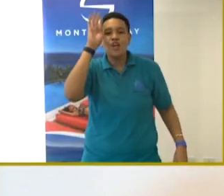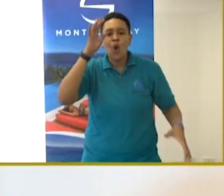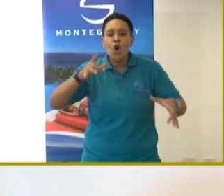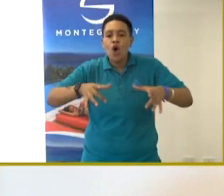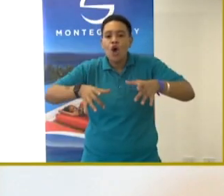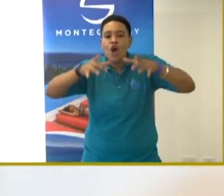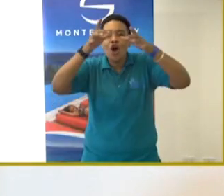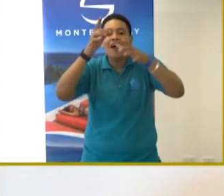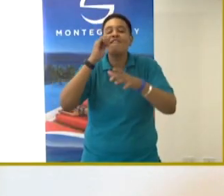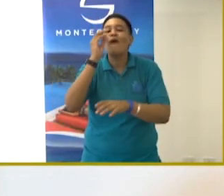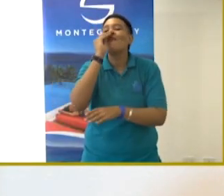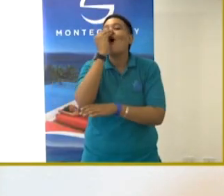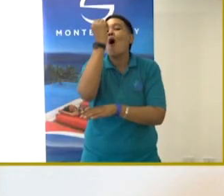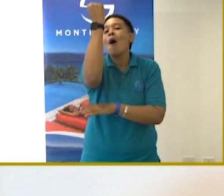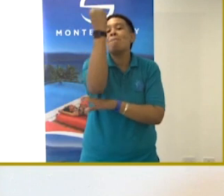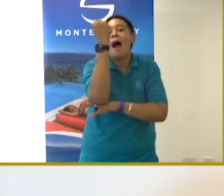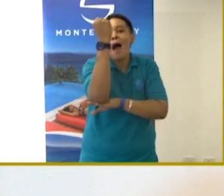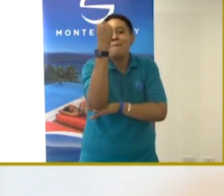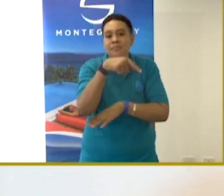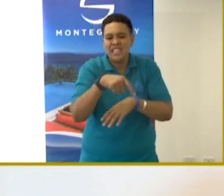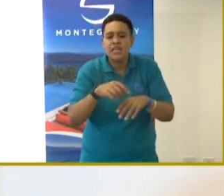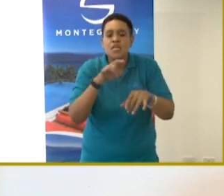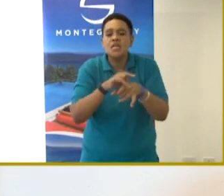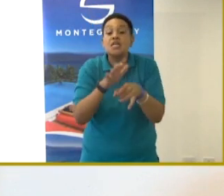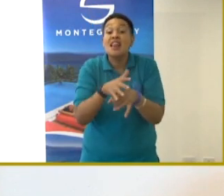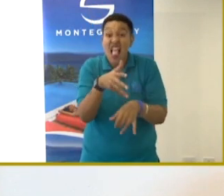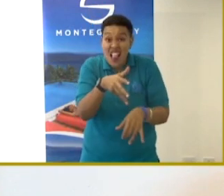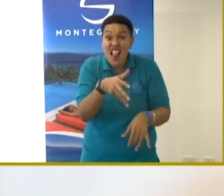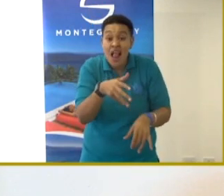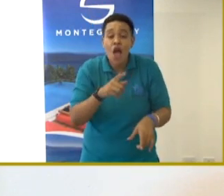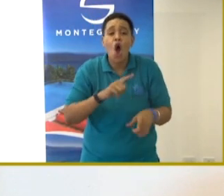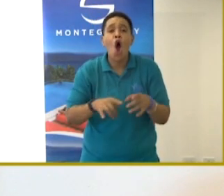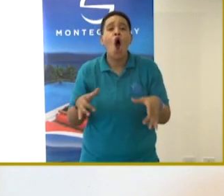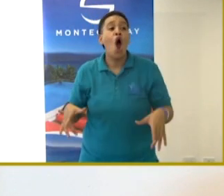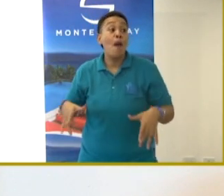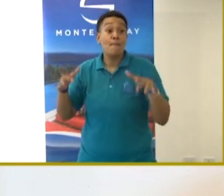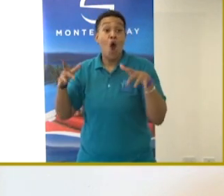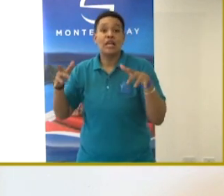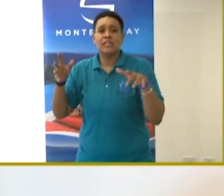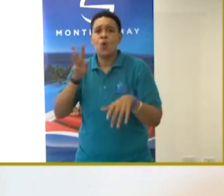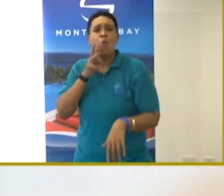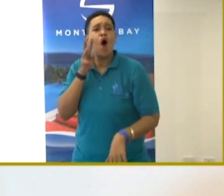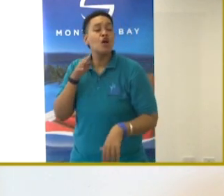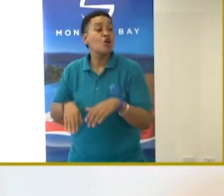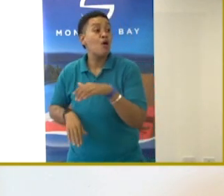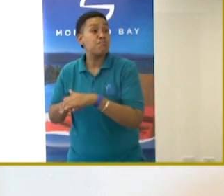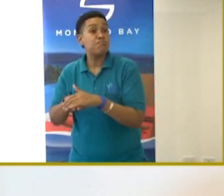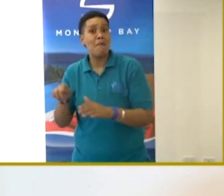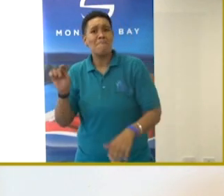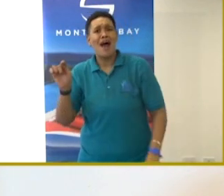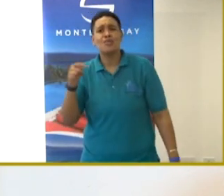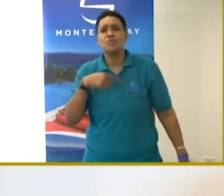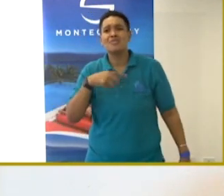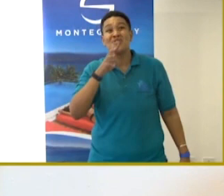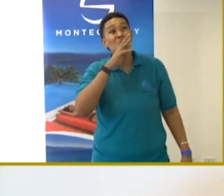whatnot, or the bucket that you might keep in the bathroom to store water because